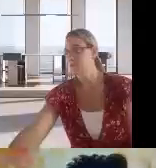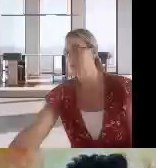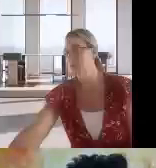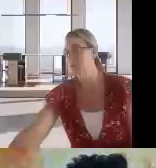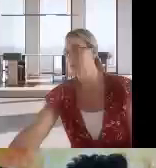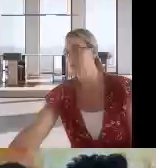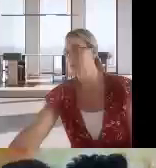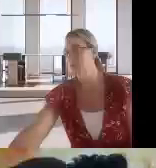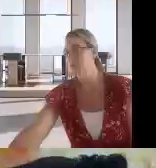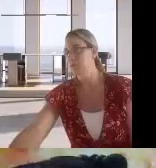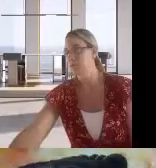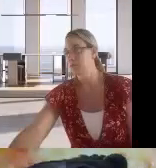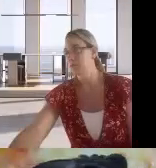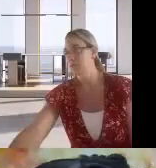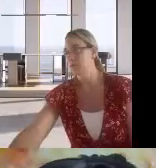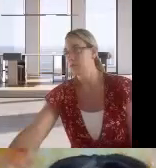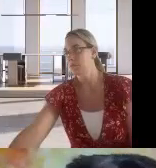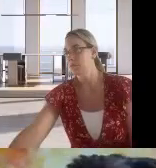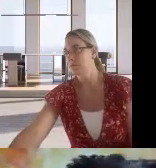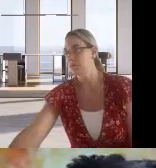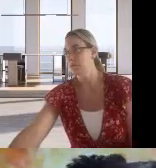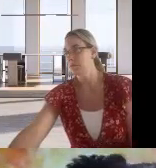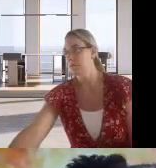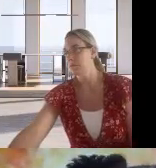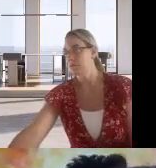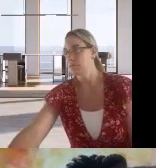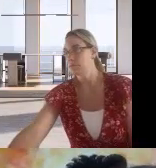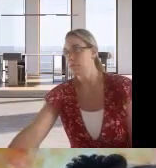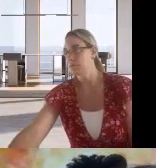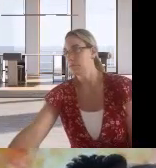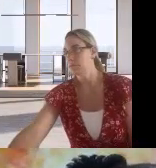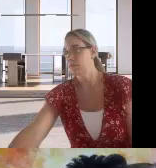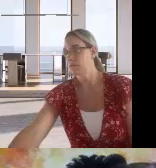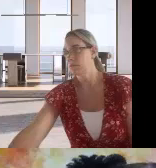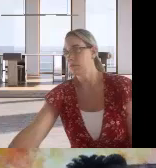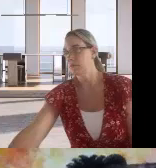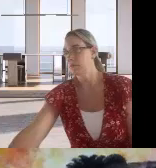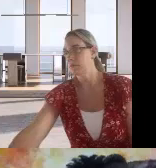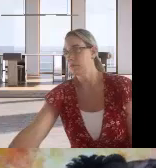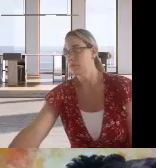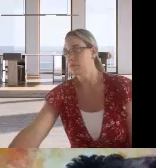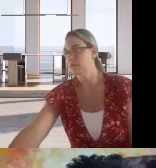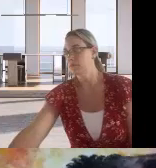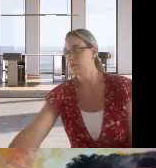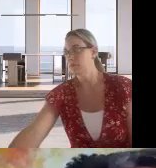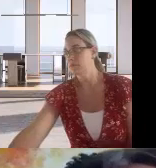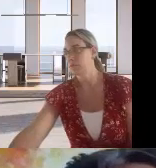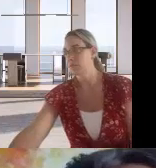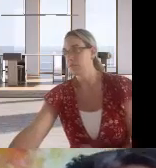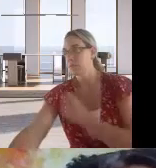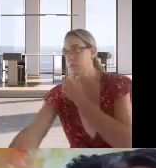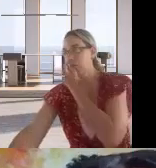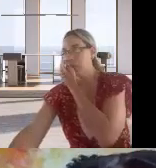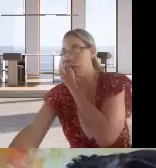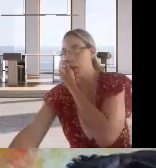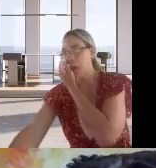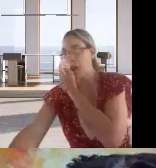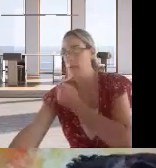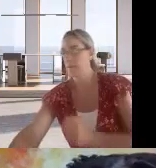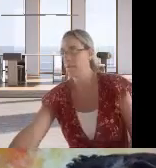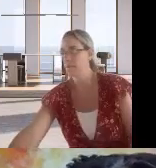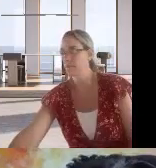partnerships? No, the student. Yeah, that one? Yeah, the partnerships, yeah. Oh, partnership? Yes. On the student